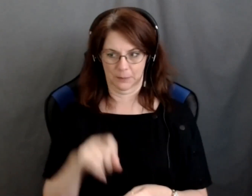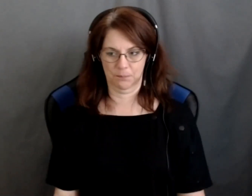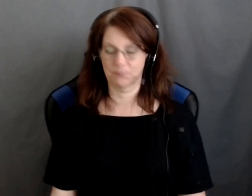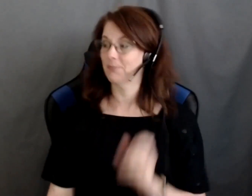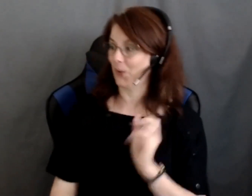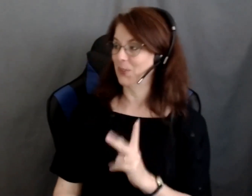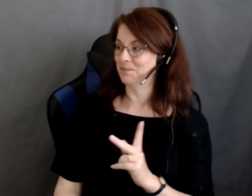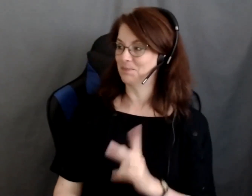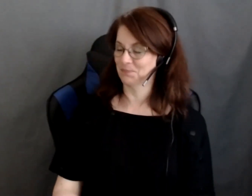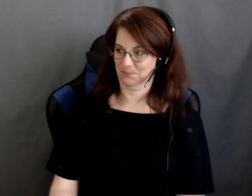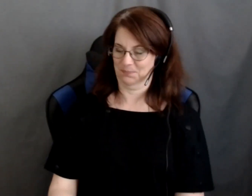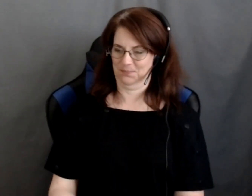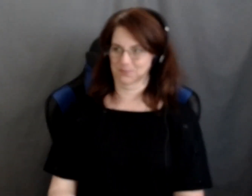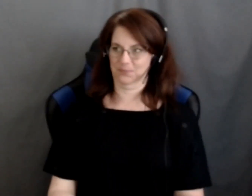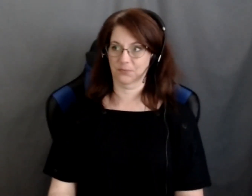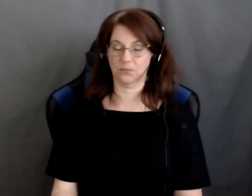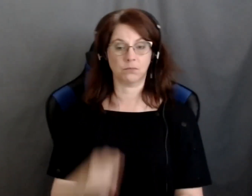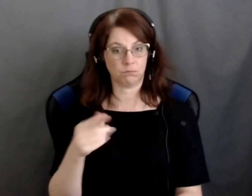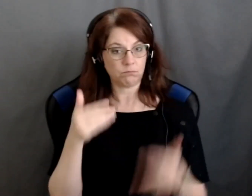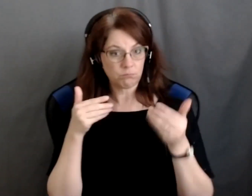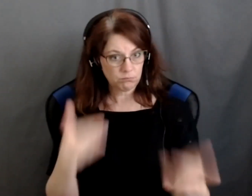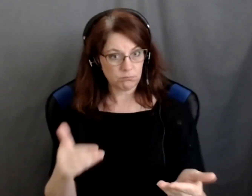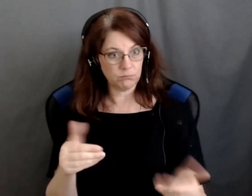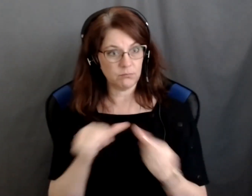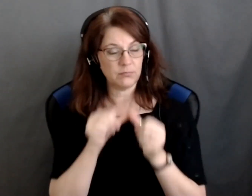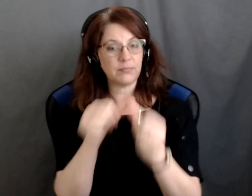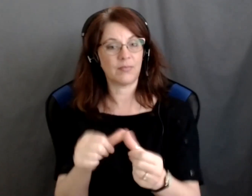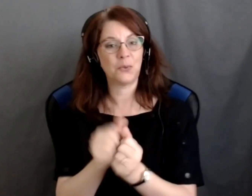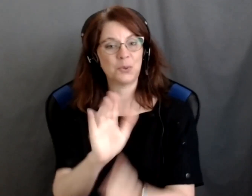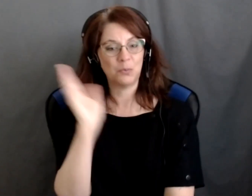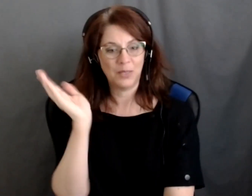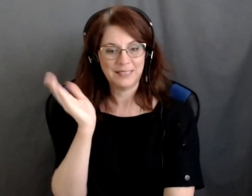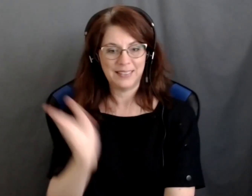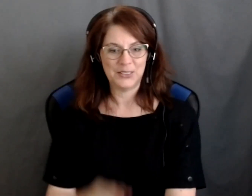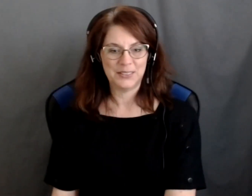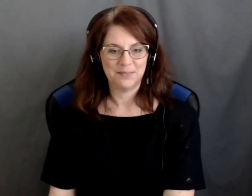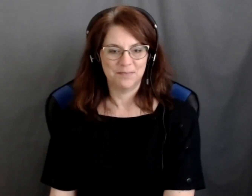Okay. But you can go ahead and continue with your presentation.